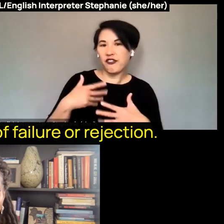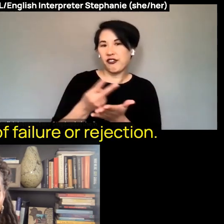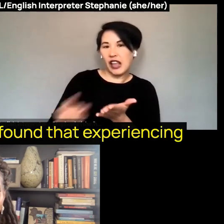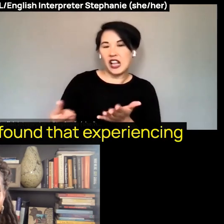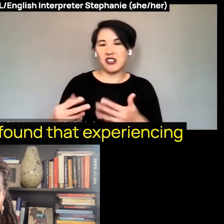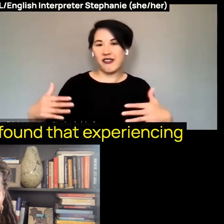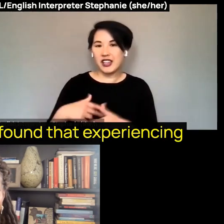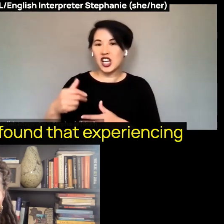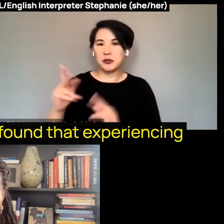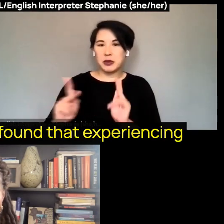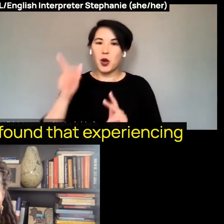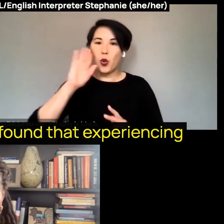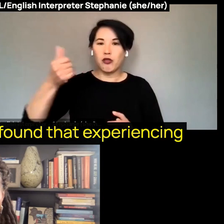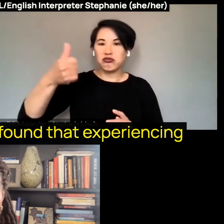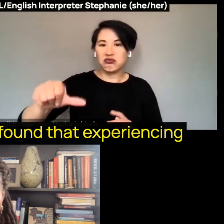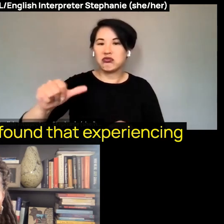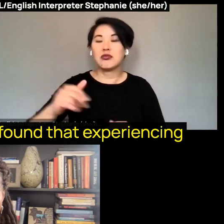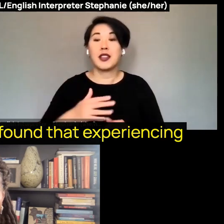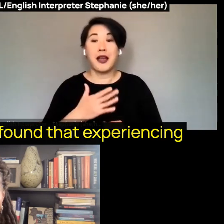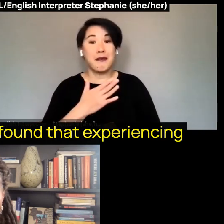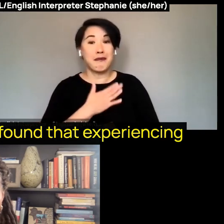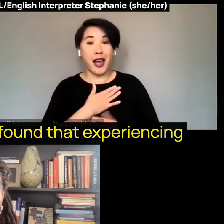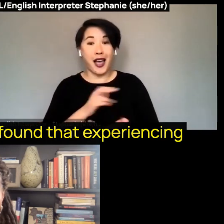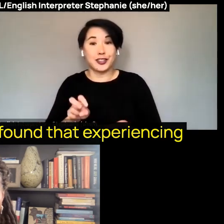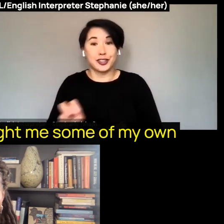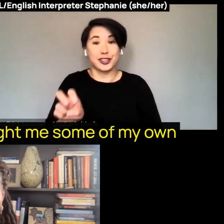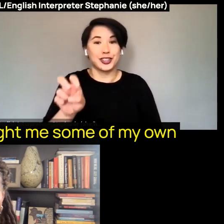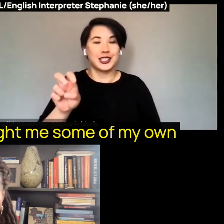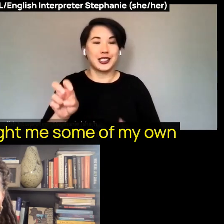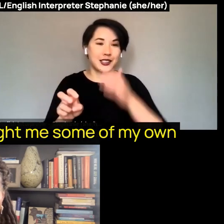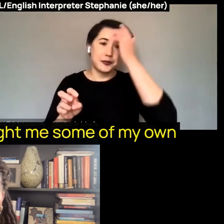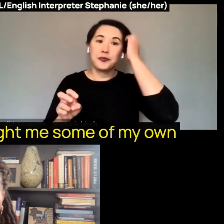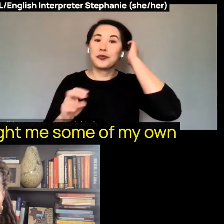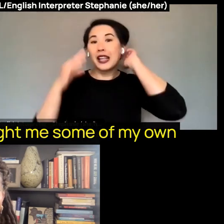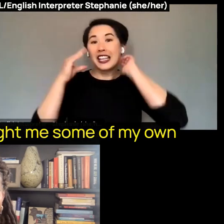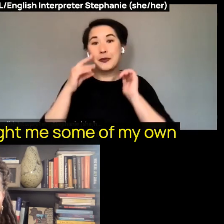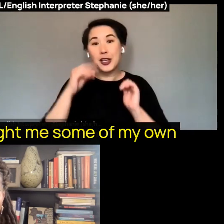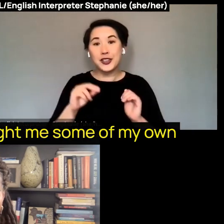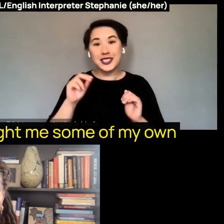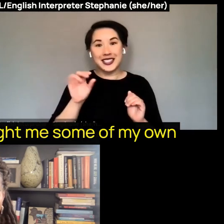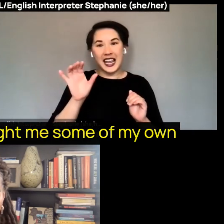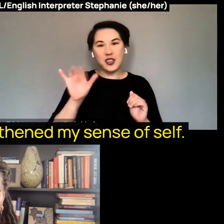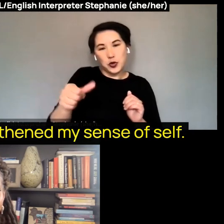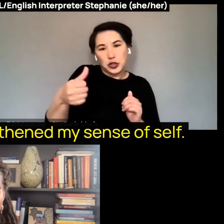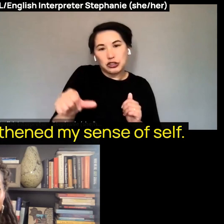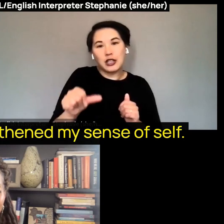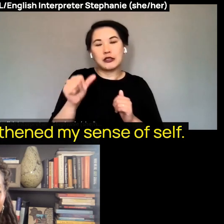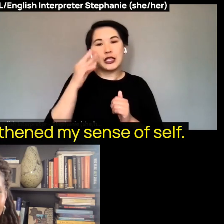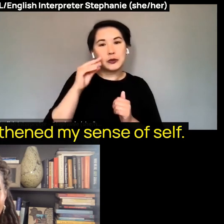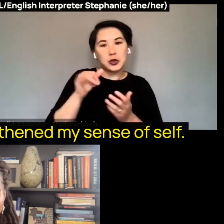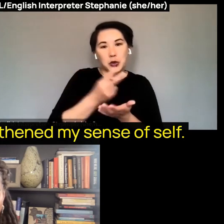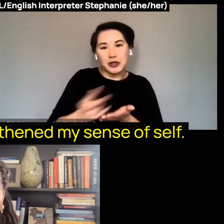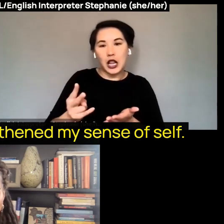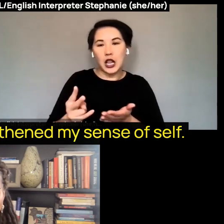rejection. In my journey, I found that experiencing setbacks have actually taught me some of my own greatest lessons